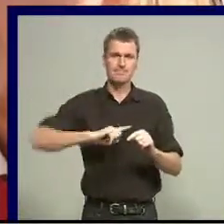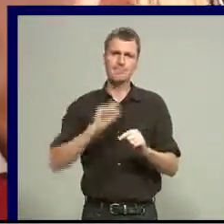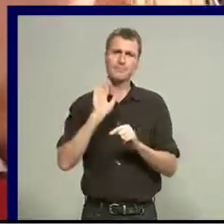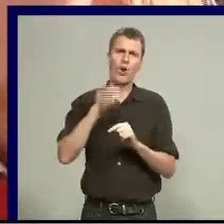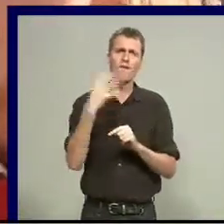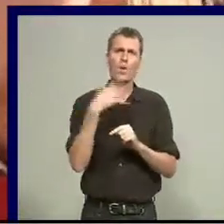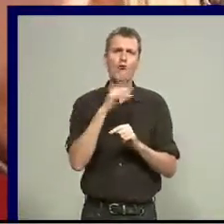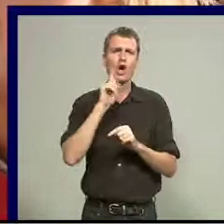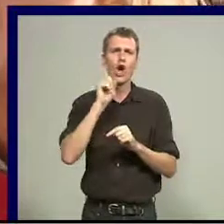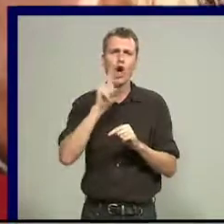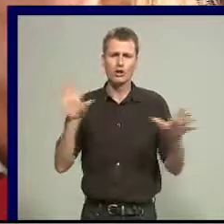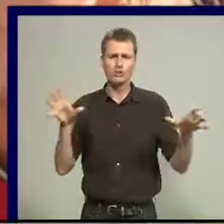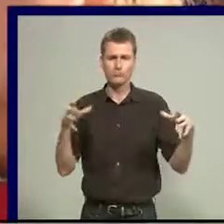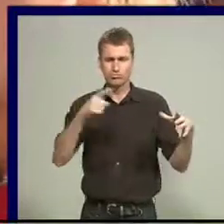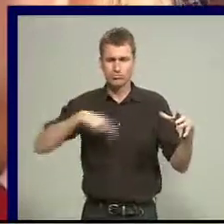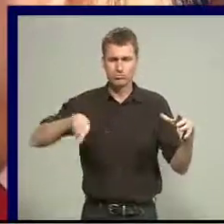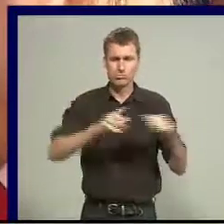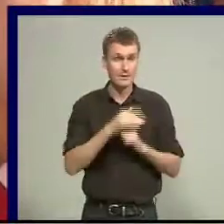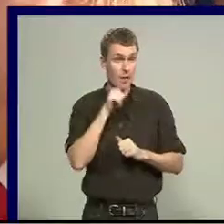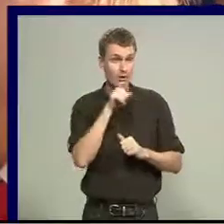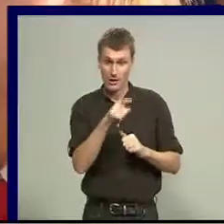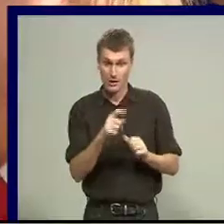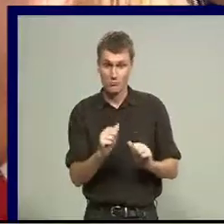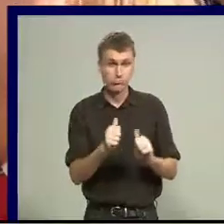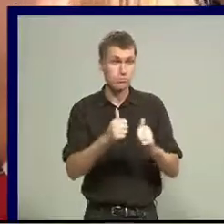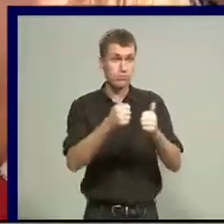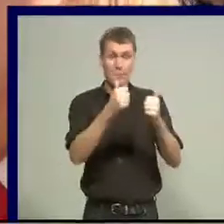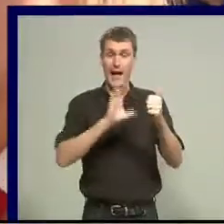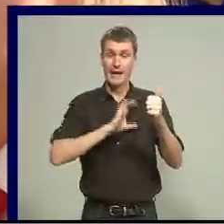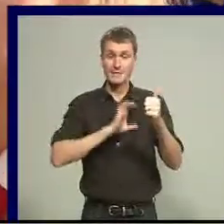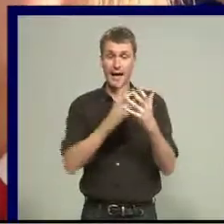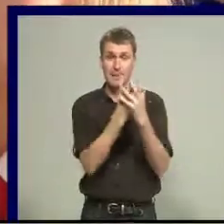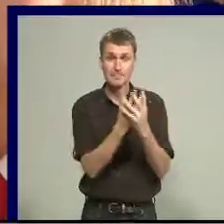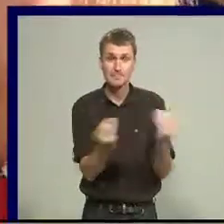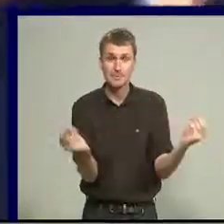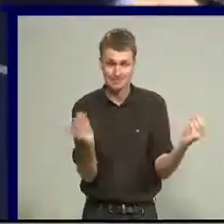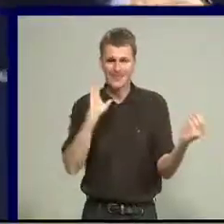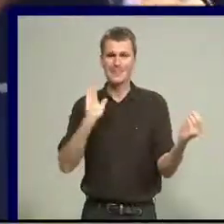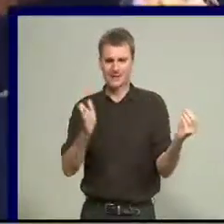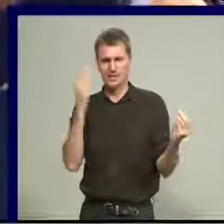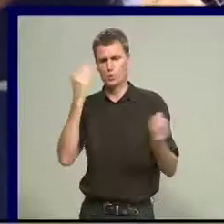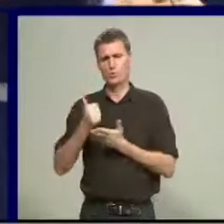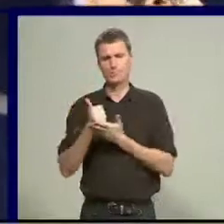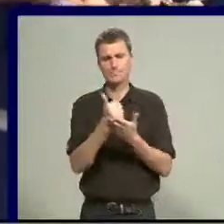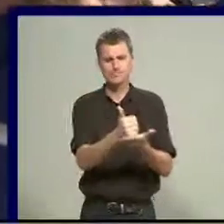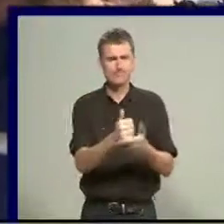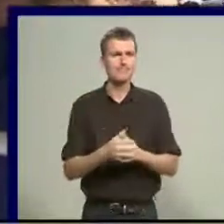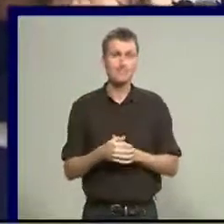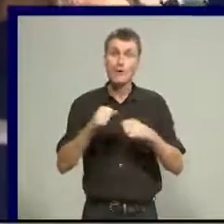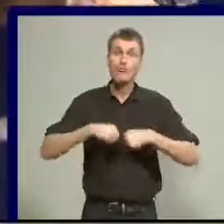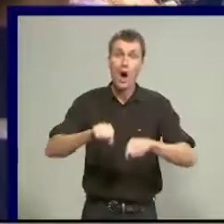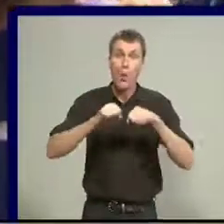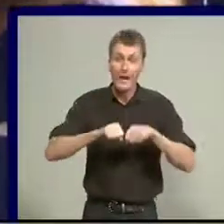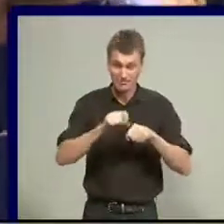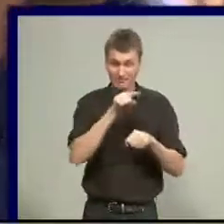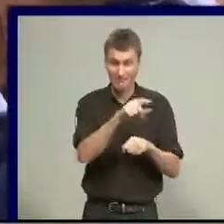that when she's overcome her cancer, the school is still getting behind and supporting her. She had to give up rowing and needed